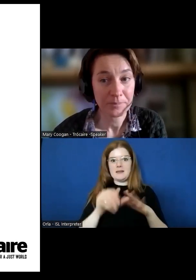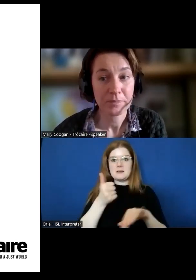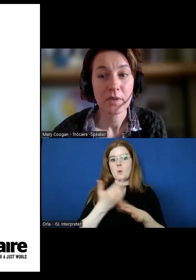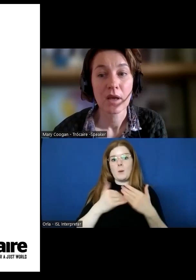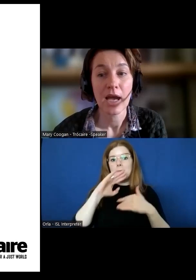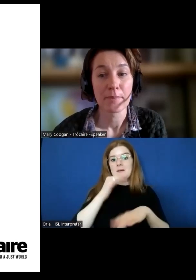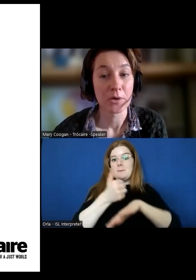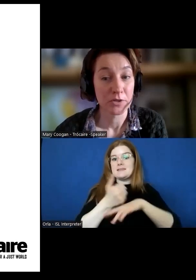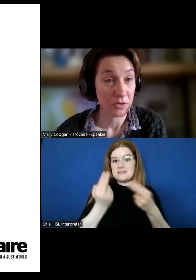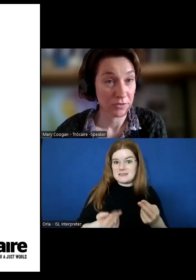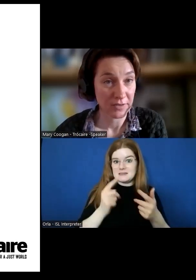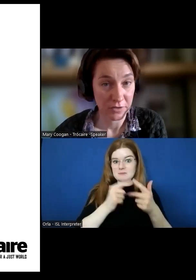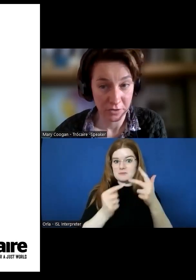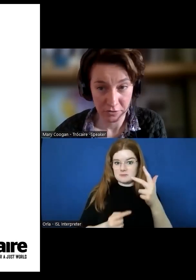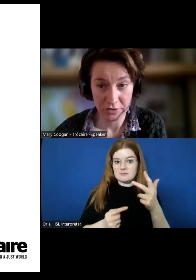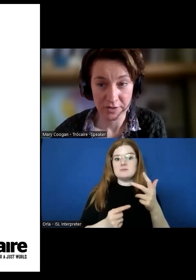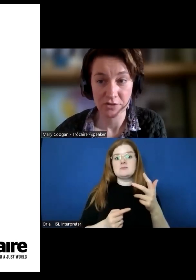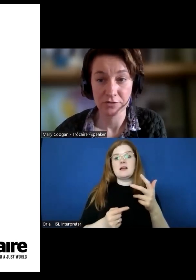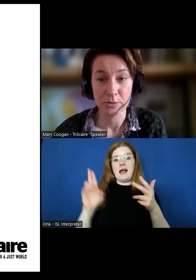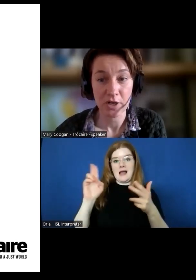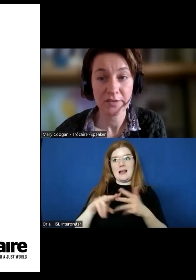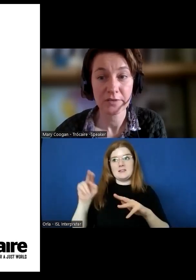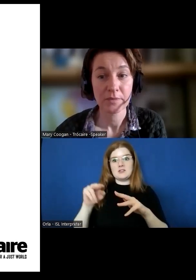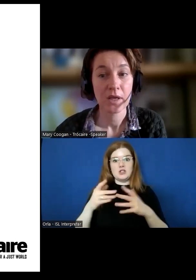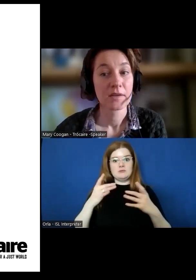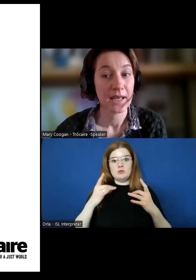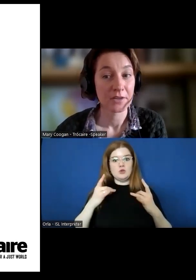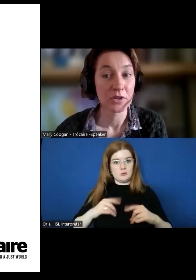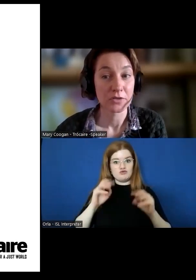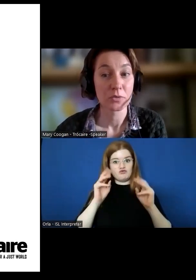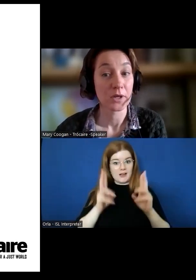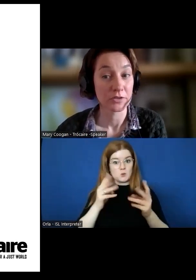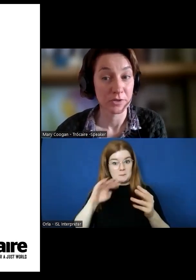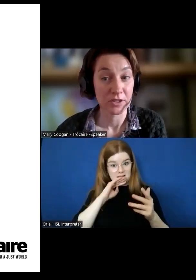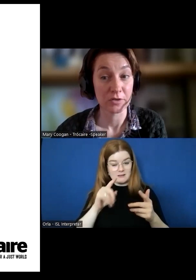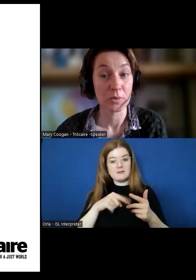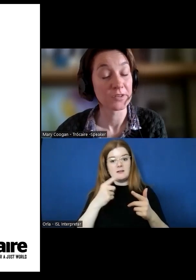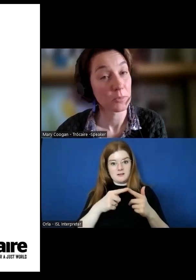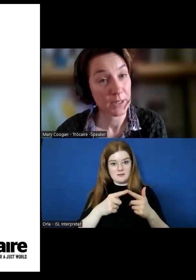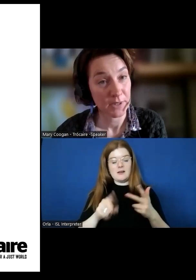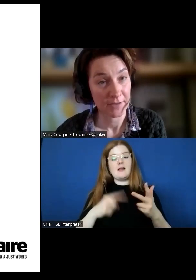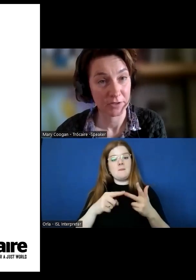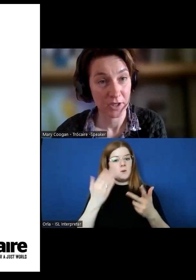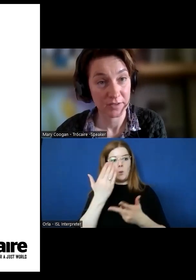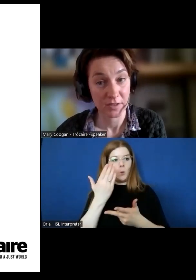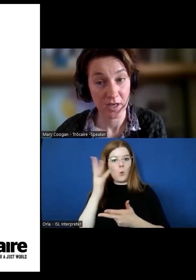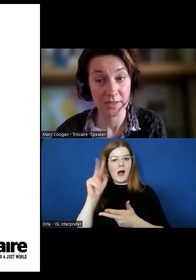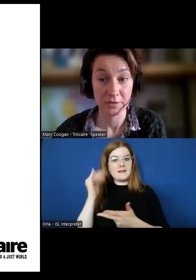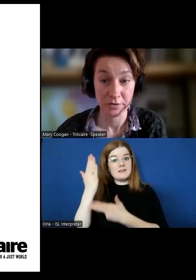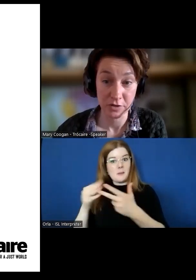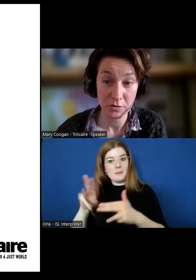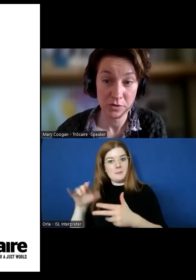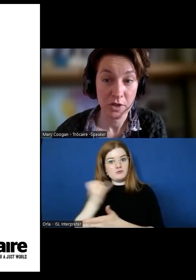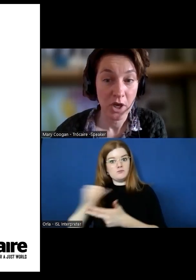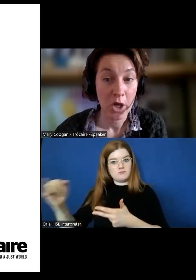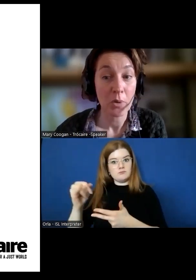are and the universal nature of human rights. Then look at what are some of the reasons why some people have these rights denied and